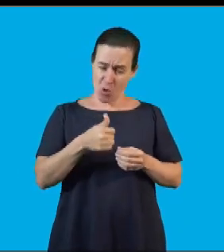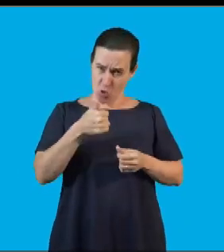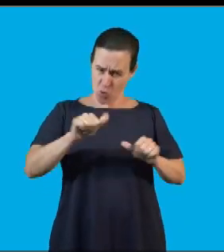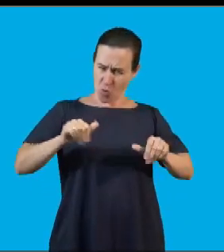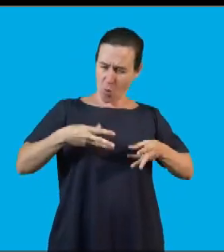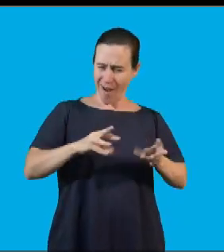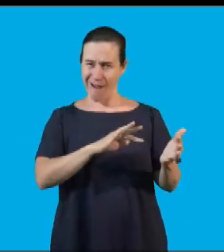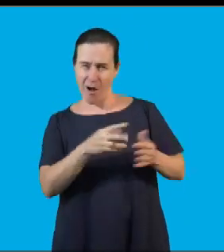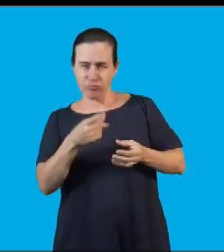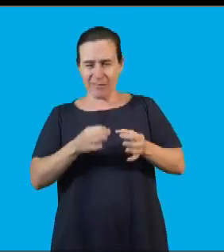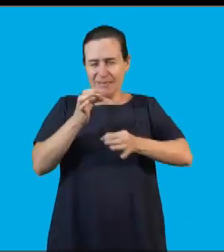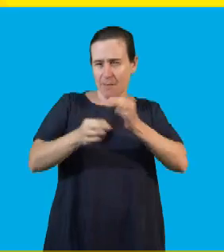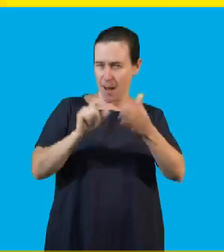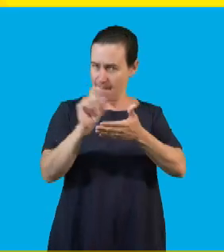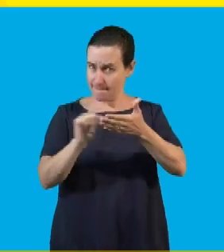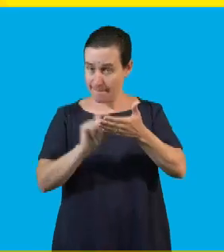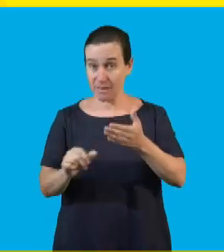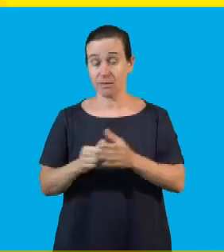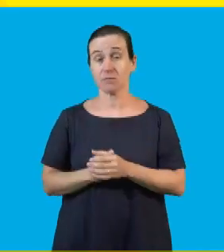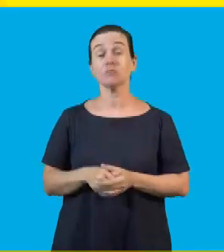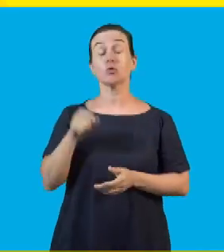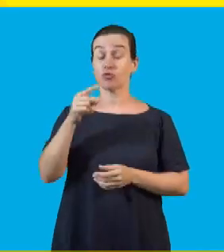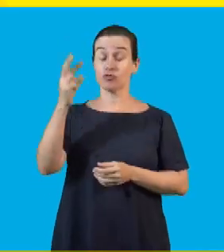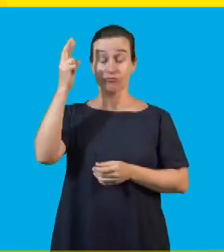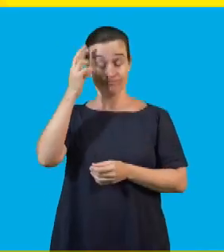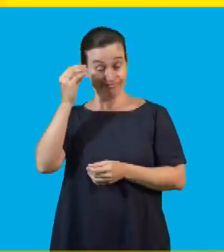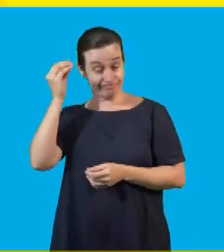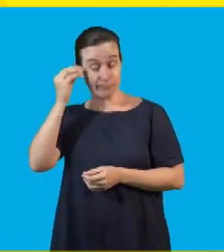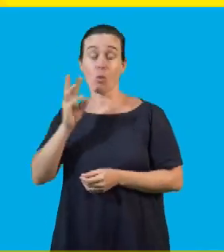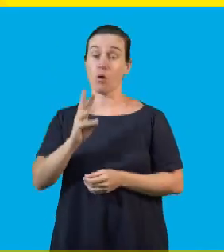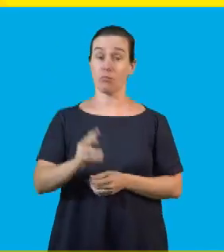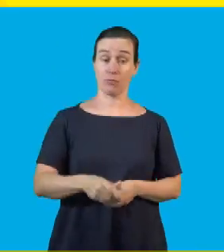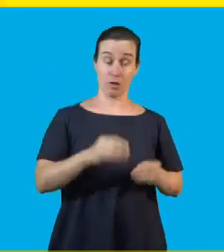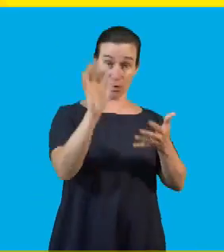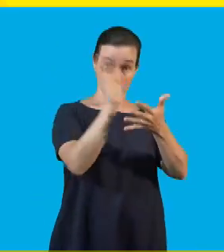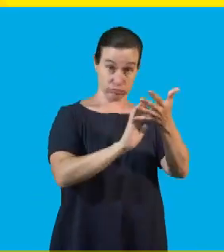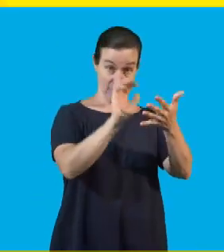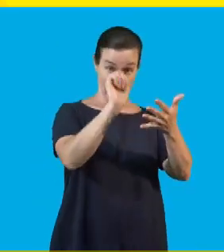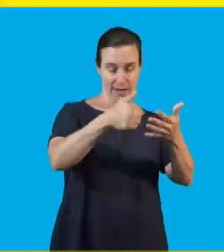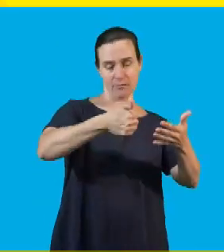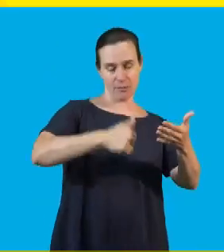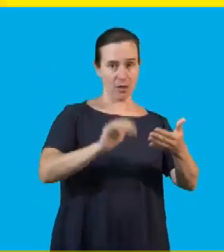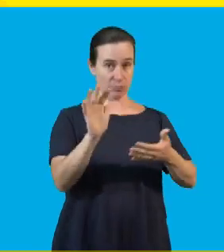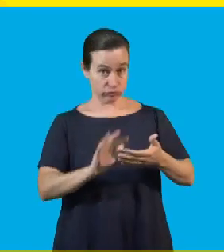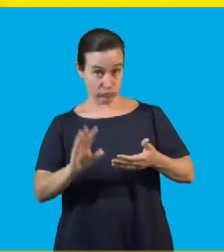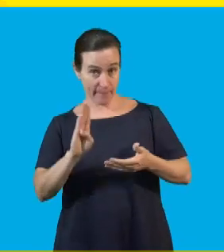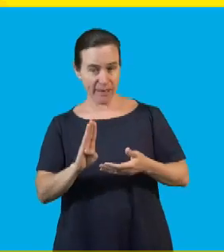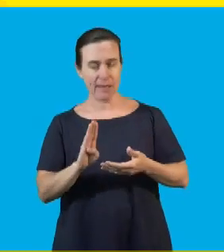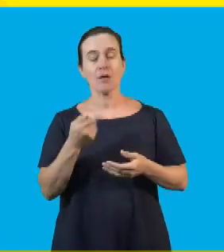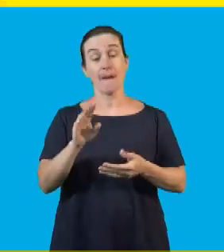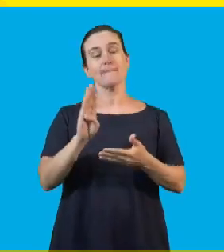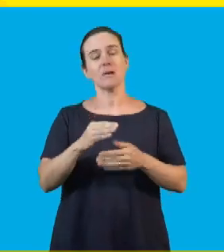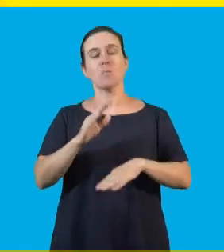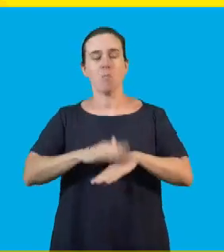B. This is a 3-mark question. As you know, there will be a text A and text B. Text B normally is a more